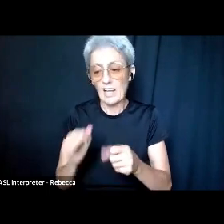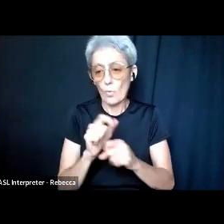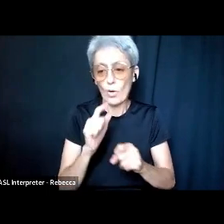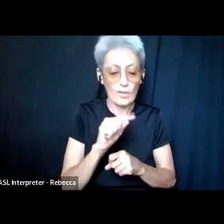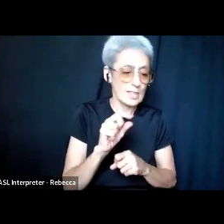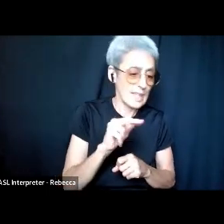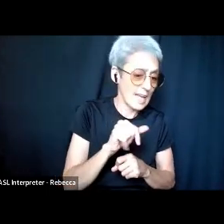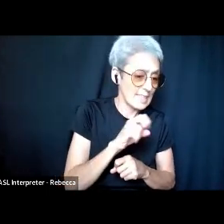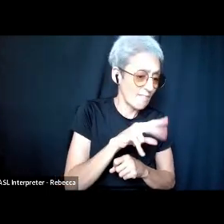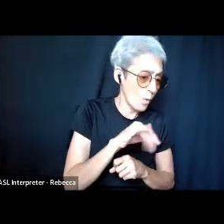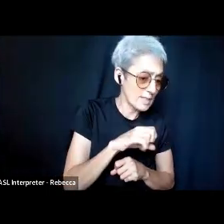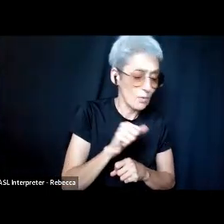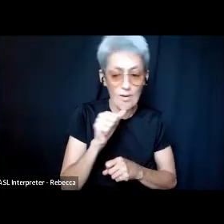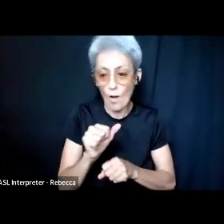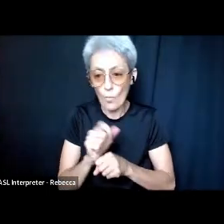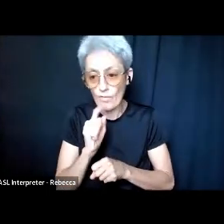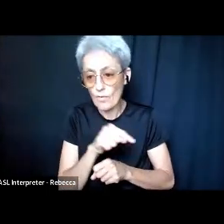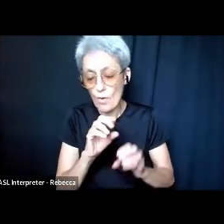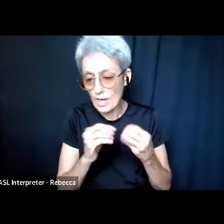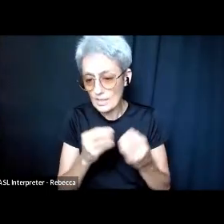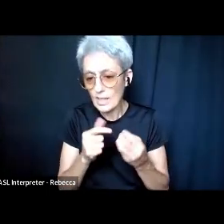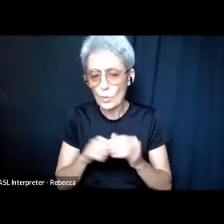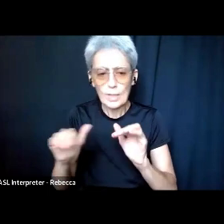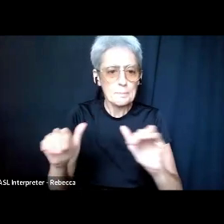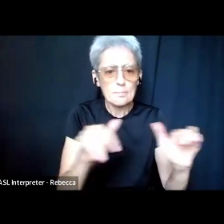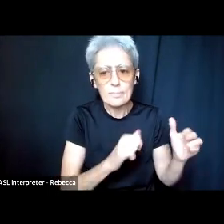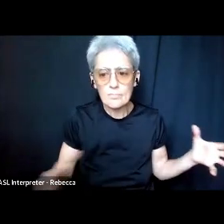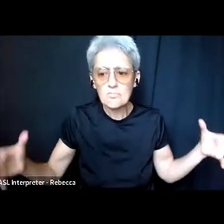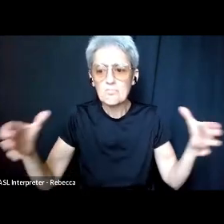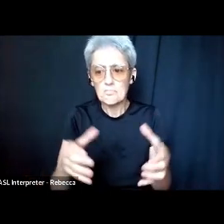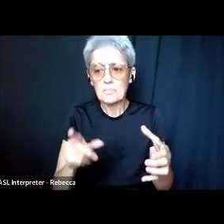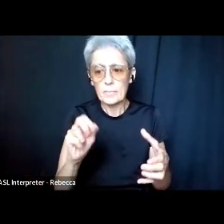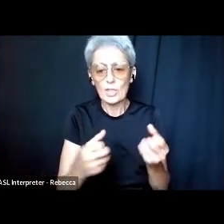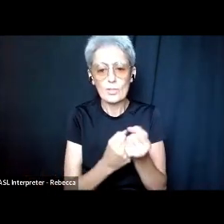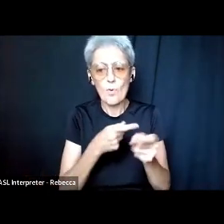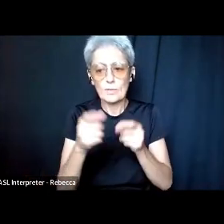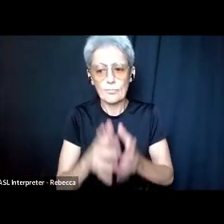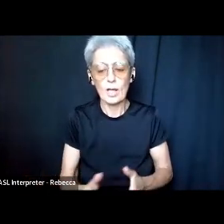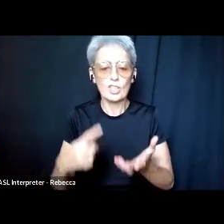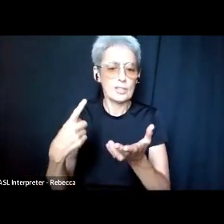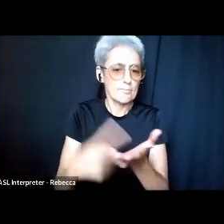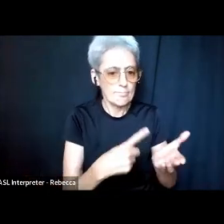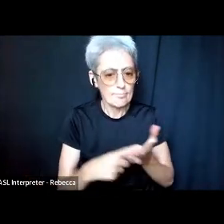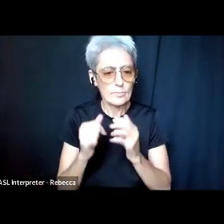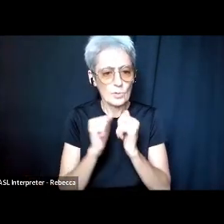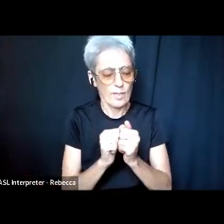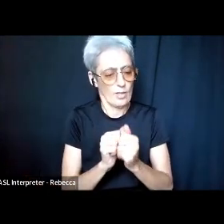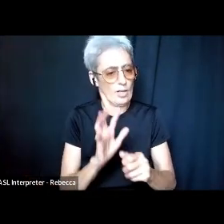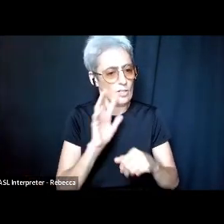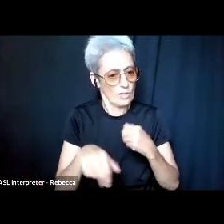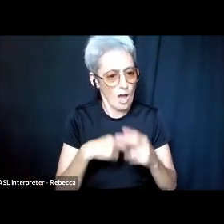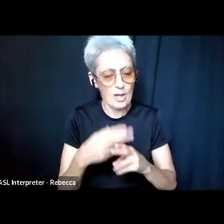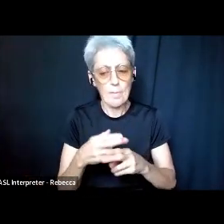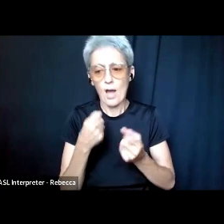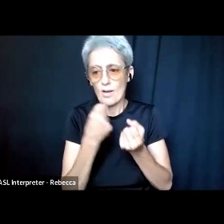believe in the value of gathering peer support specialists to continue to talk about and work on and advocate for